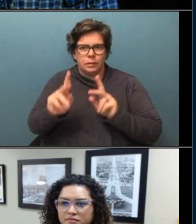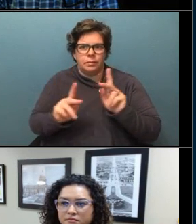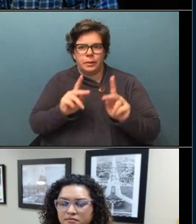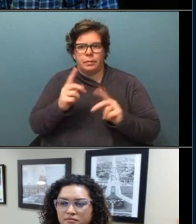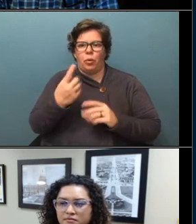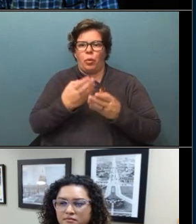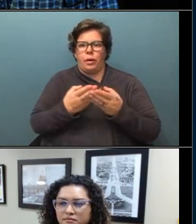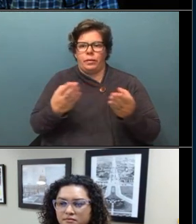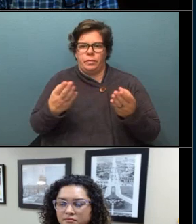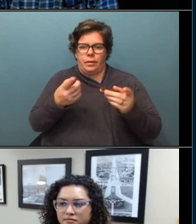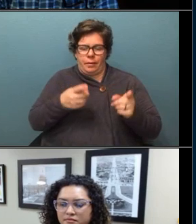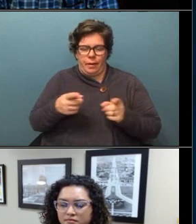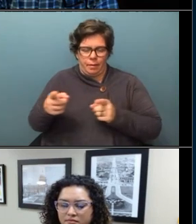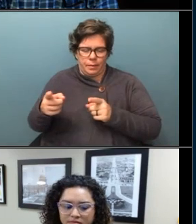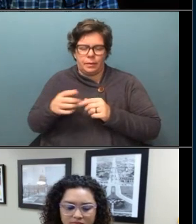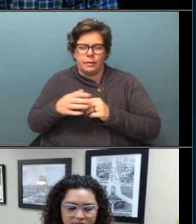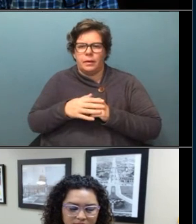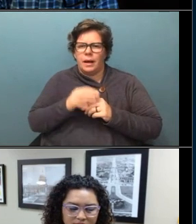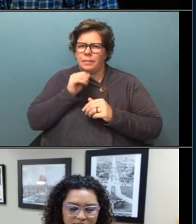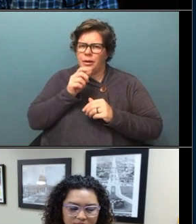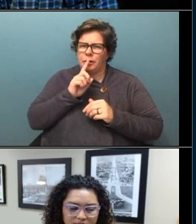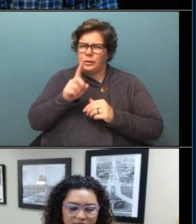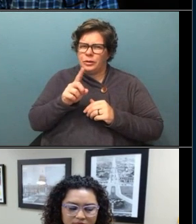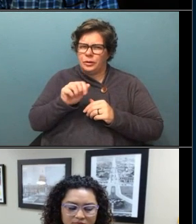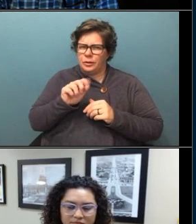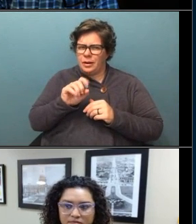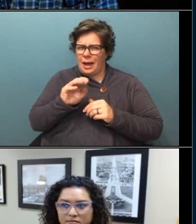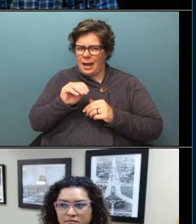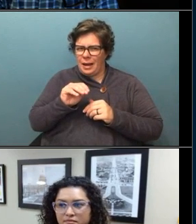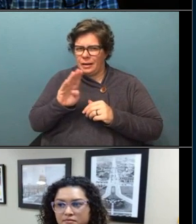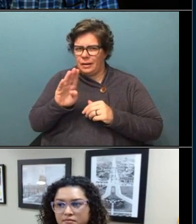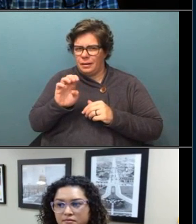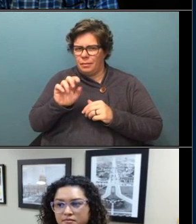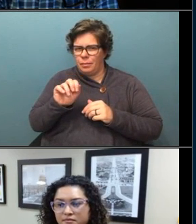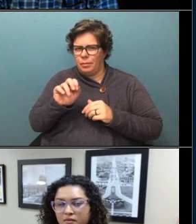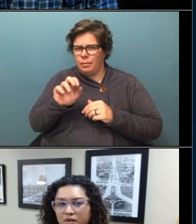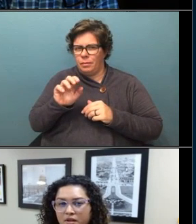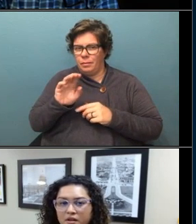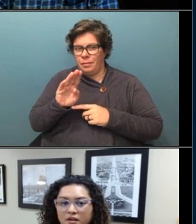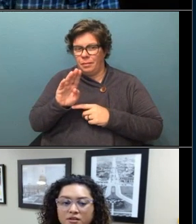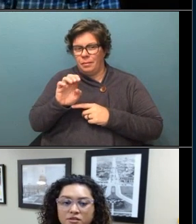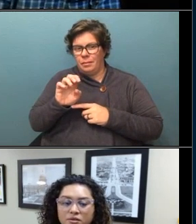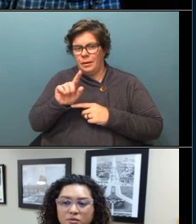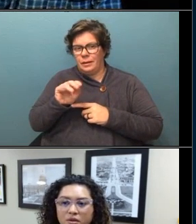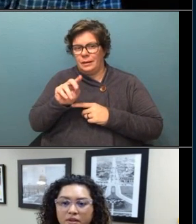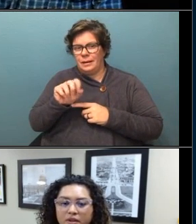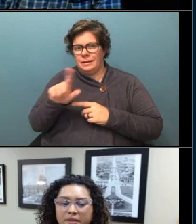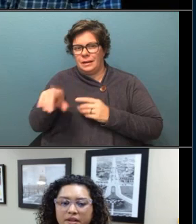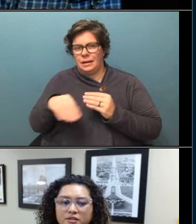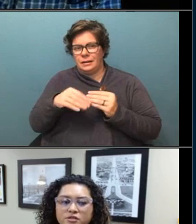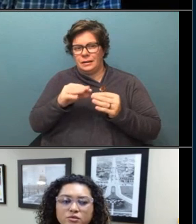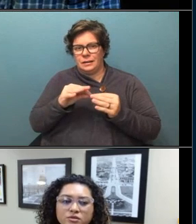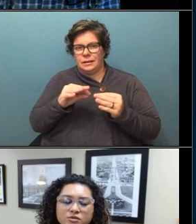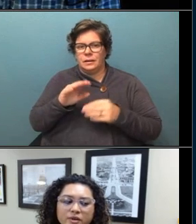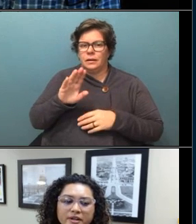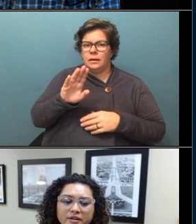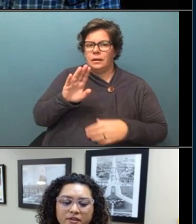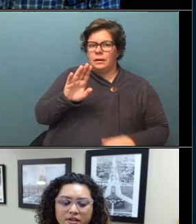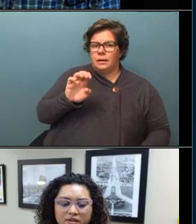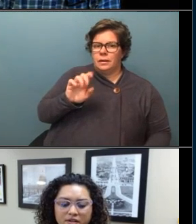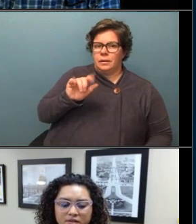one thing happening. And I'm not sure, Adam or Belinda, do you know of other efforts? So in the